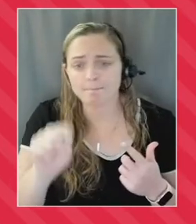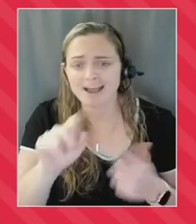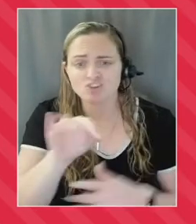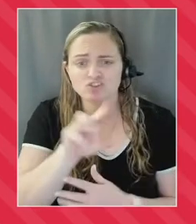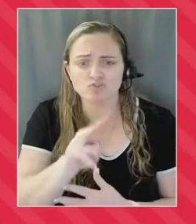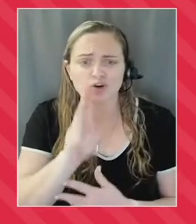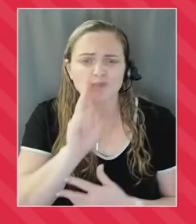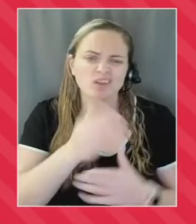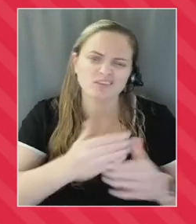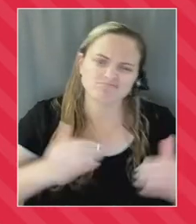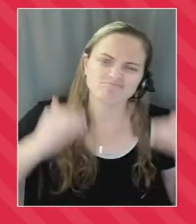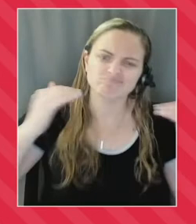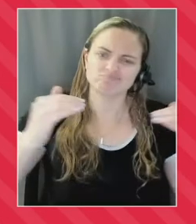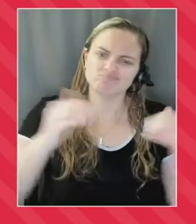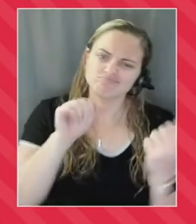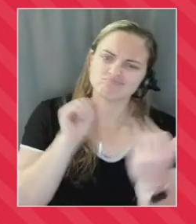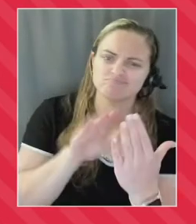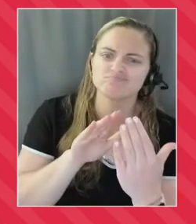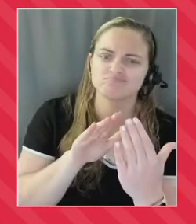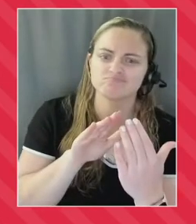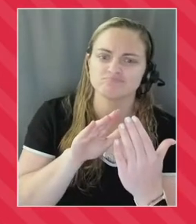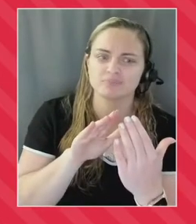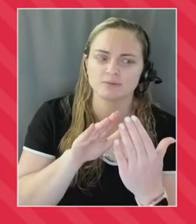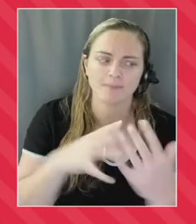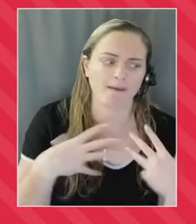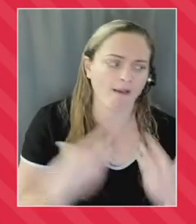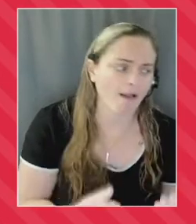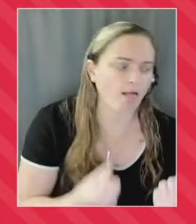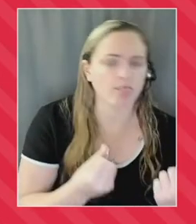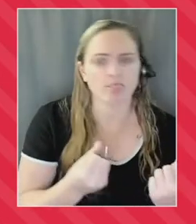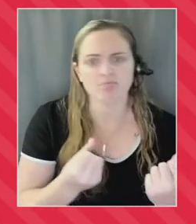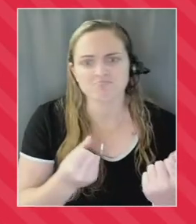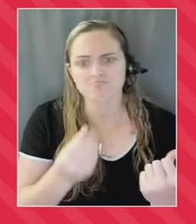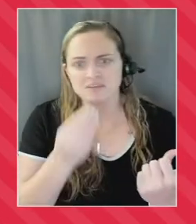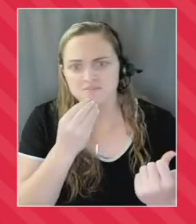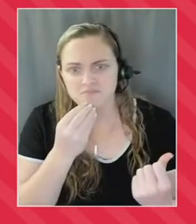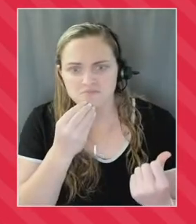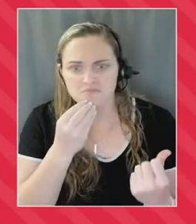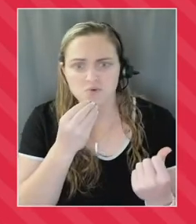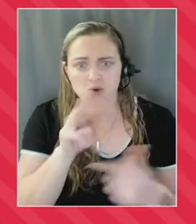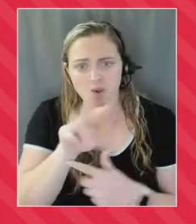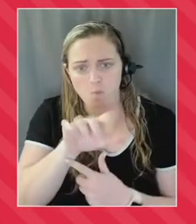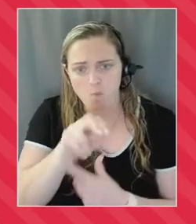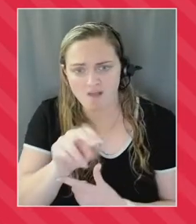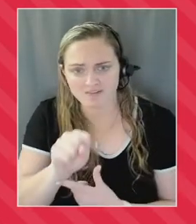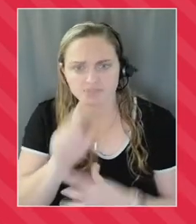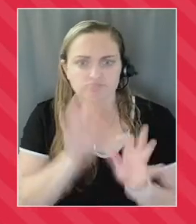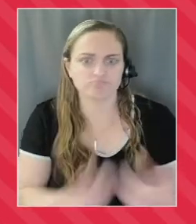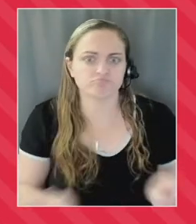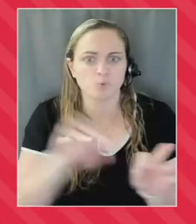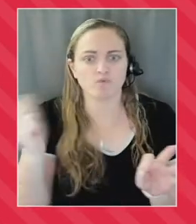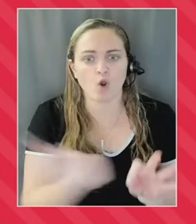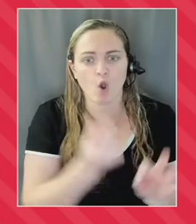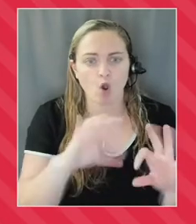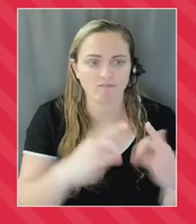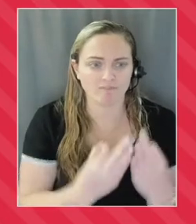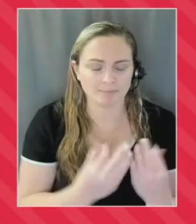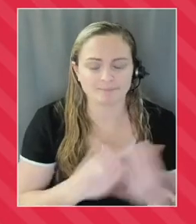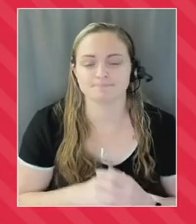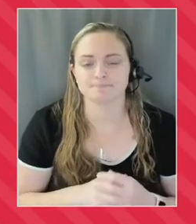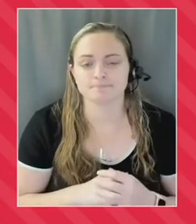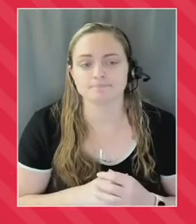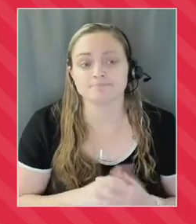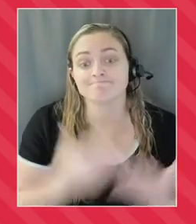health equity and wellness a reality for all families. Thank you again to Mattress Firm. When